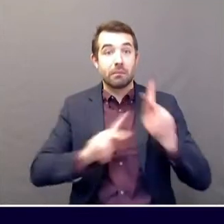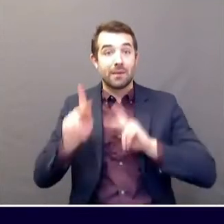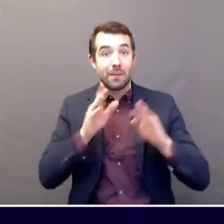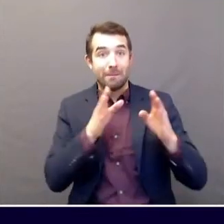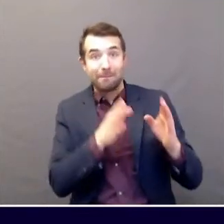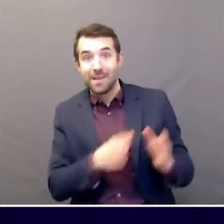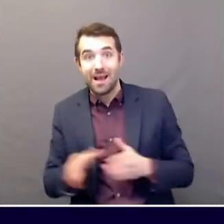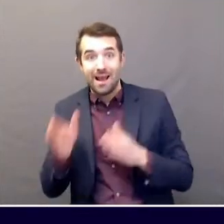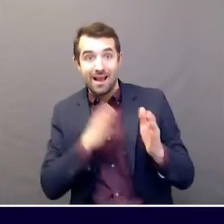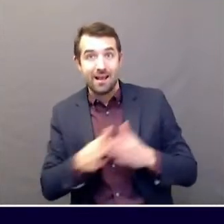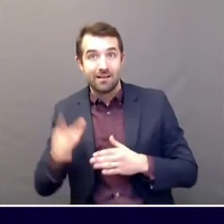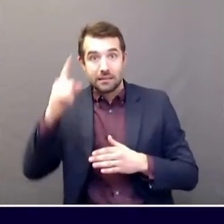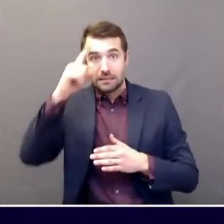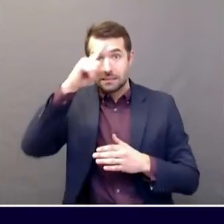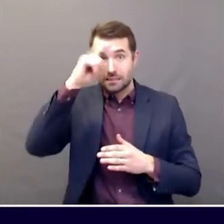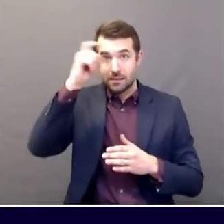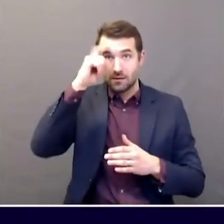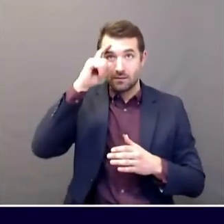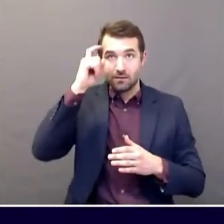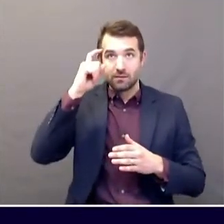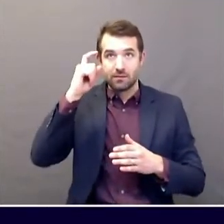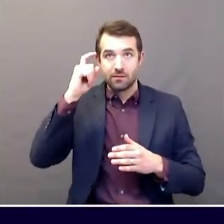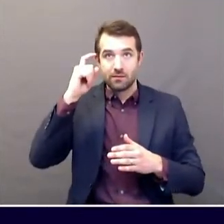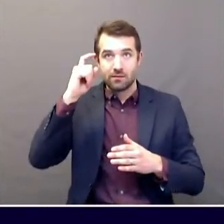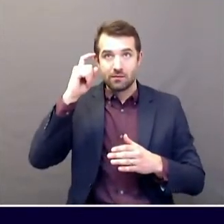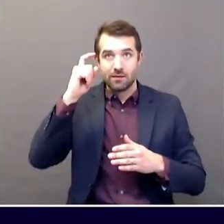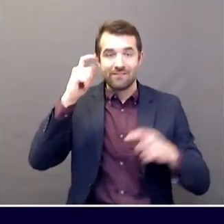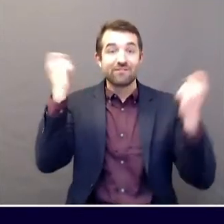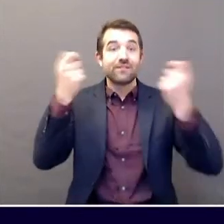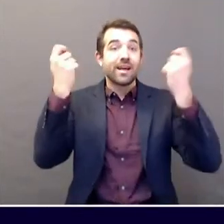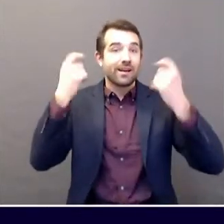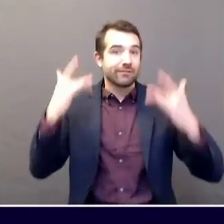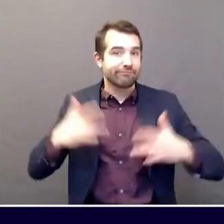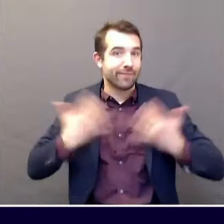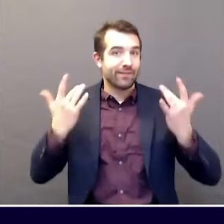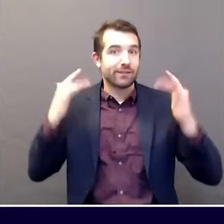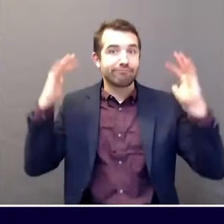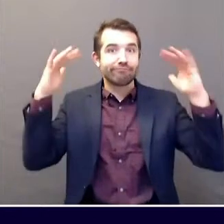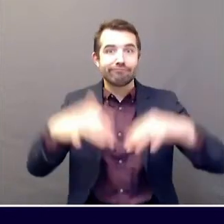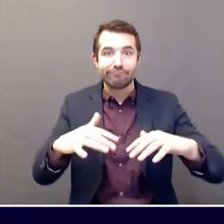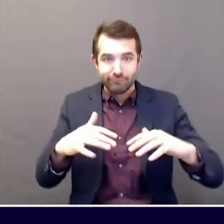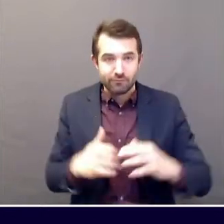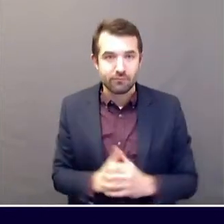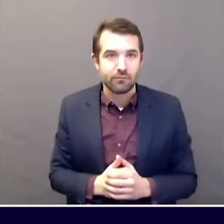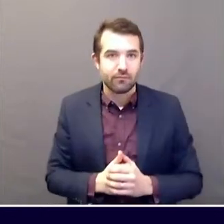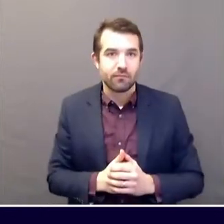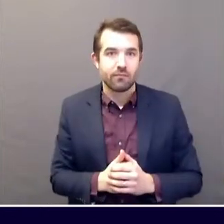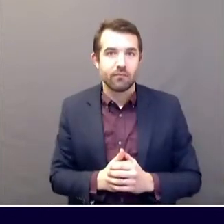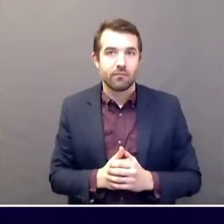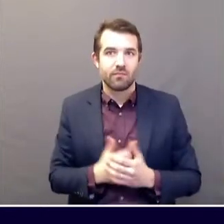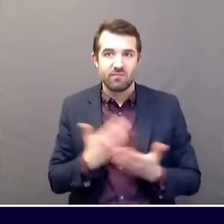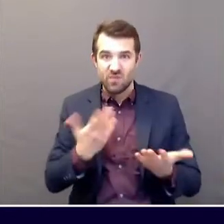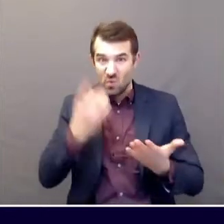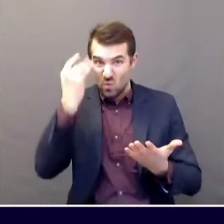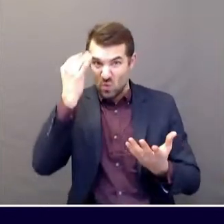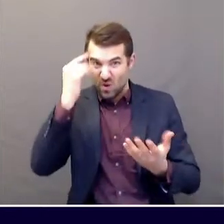planning stages. What's the thoughts about allowing summer festivals this year?